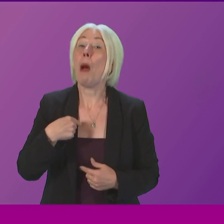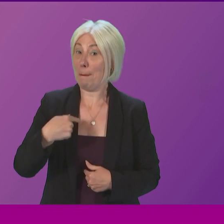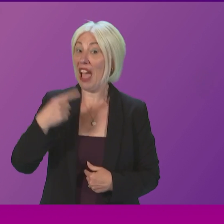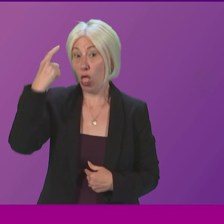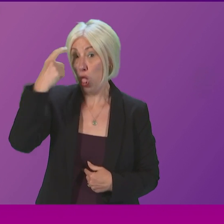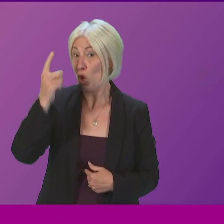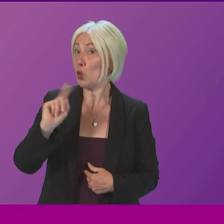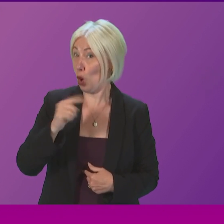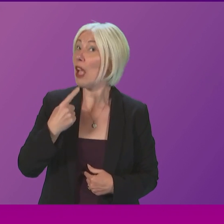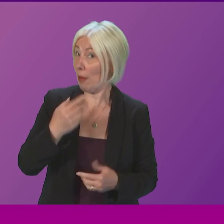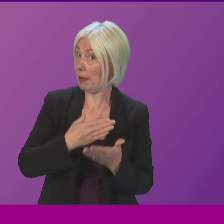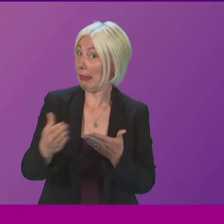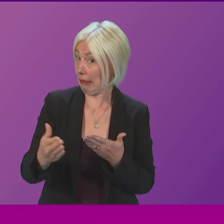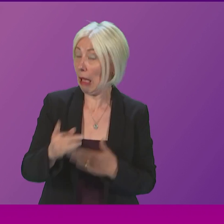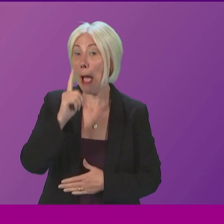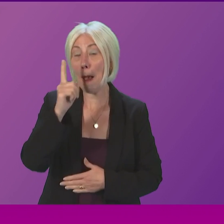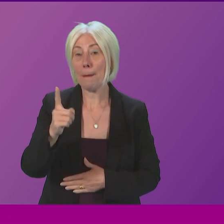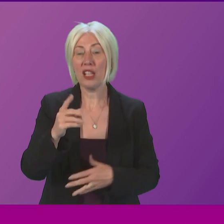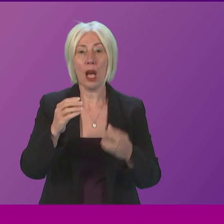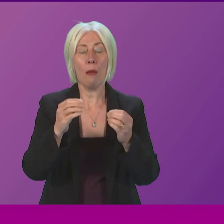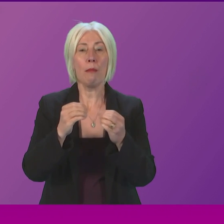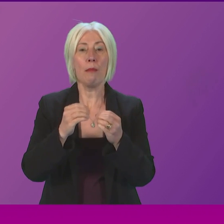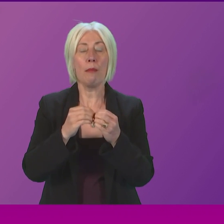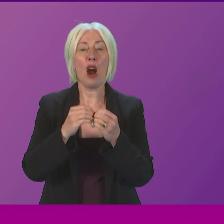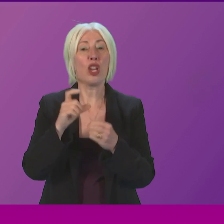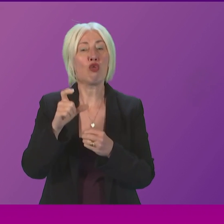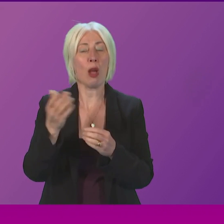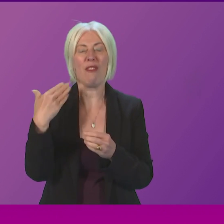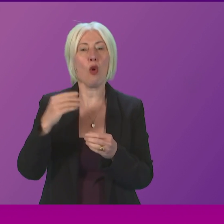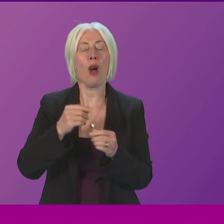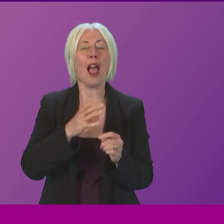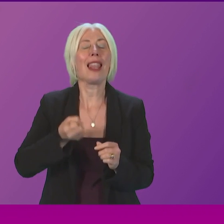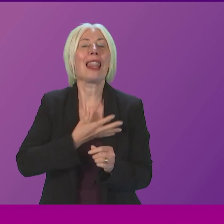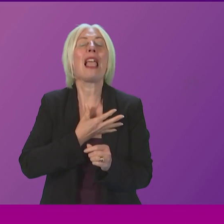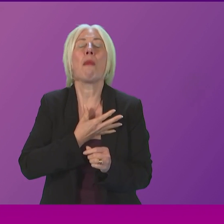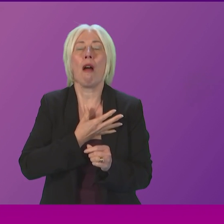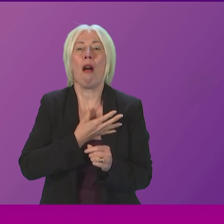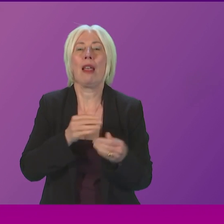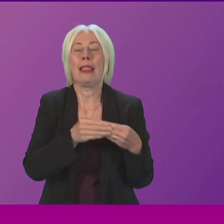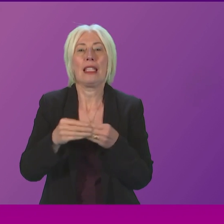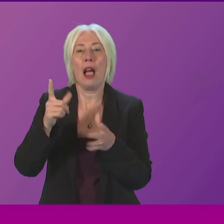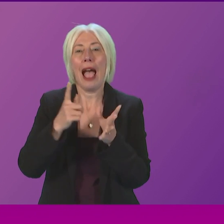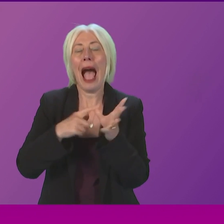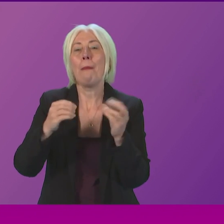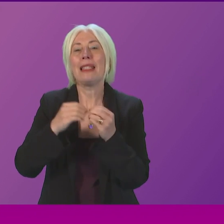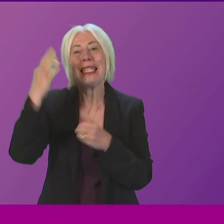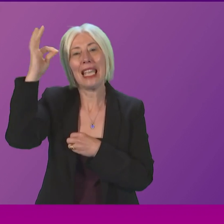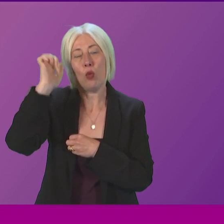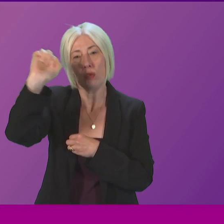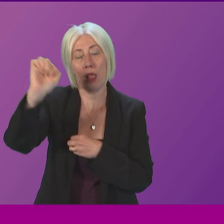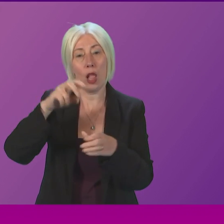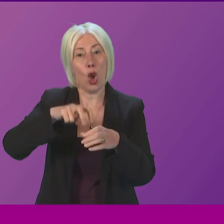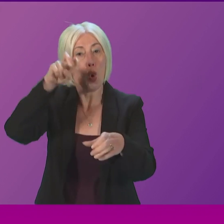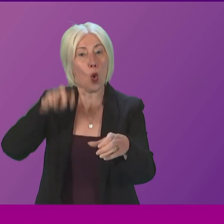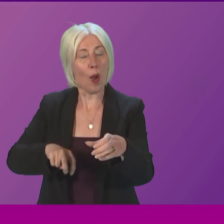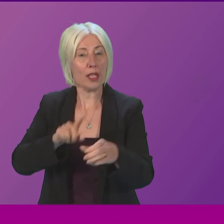thoughts, of course, clearly. But let's listen to what Barney Crockett, former Labour leader of Aberdeen City Council, who quit